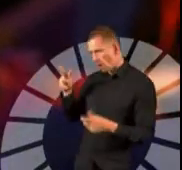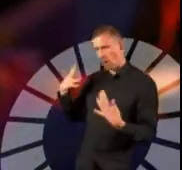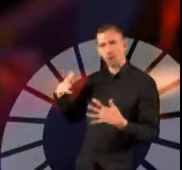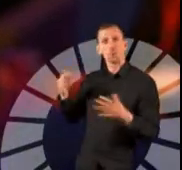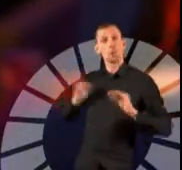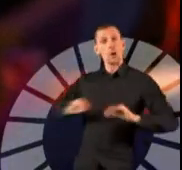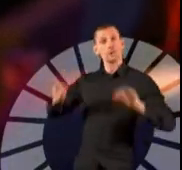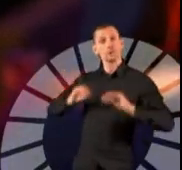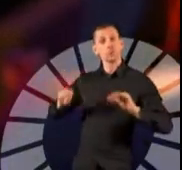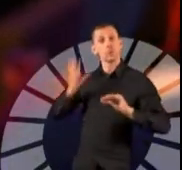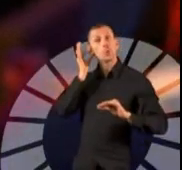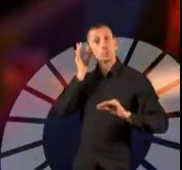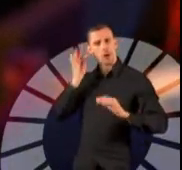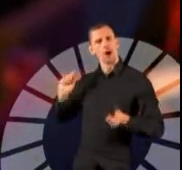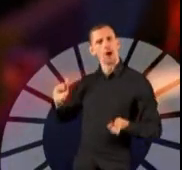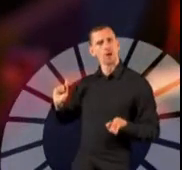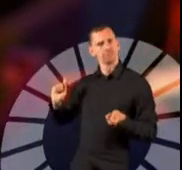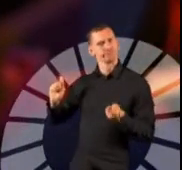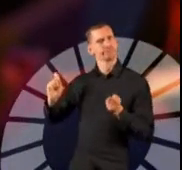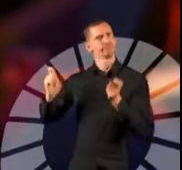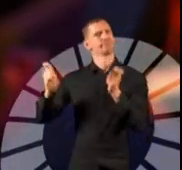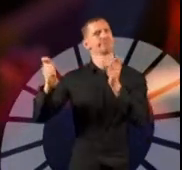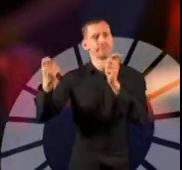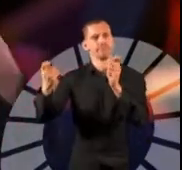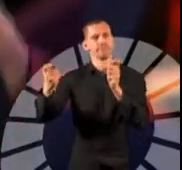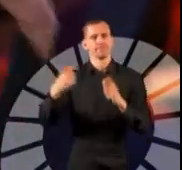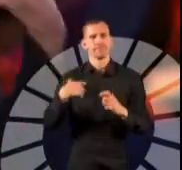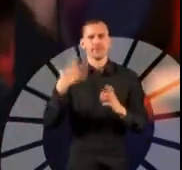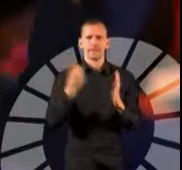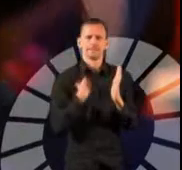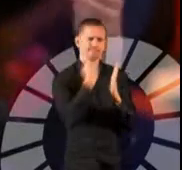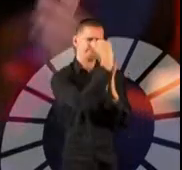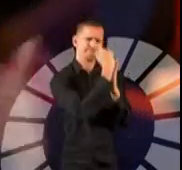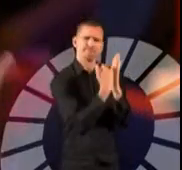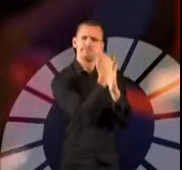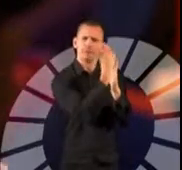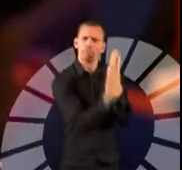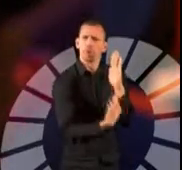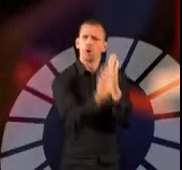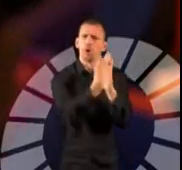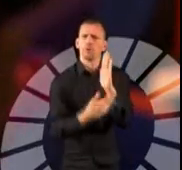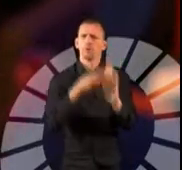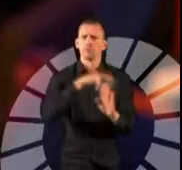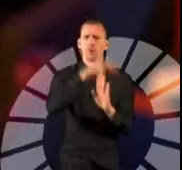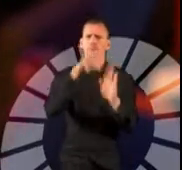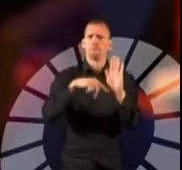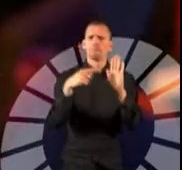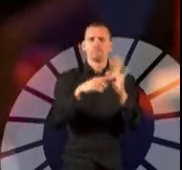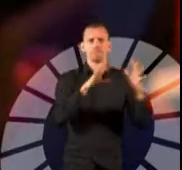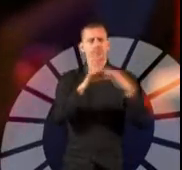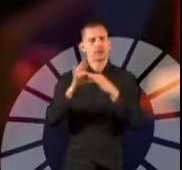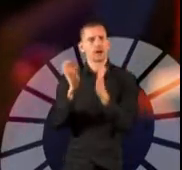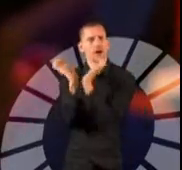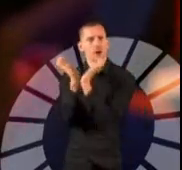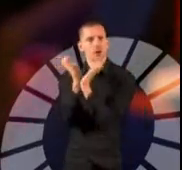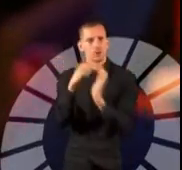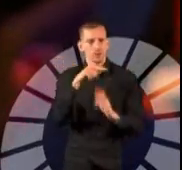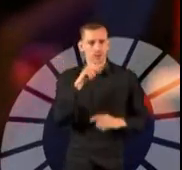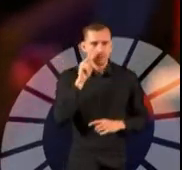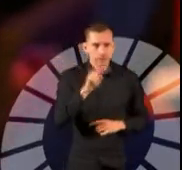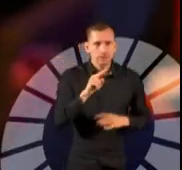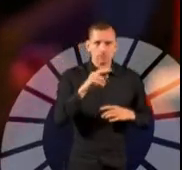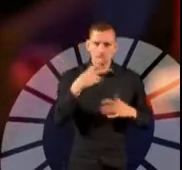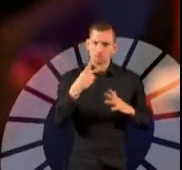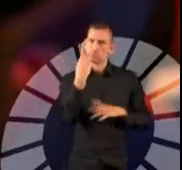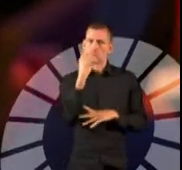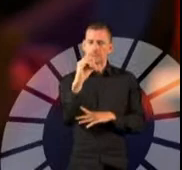and there's a report, a UNESCO report, which has been published at the same time as the forum, and we have gained 20 points in terms of the number